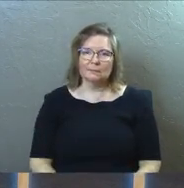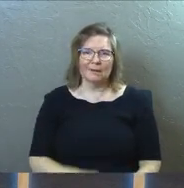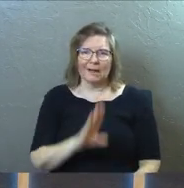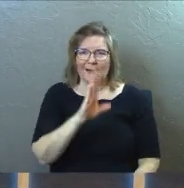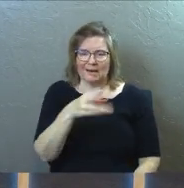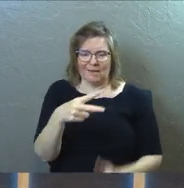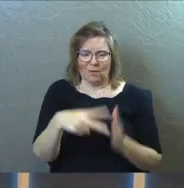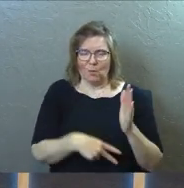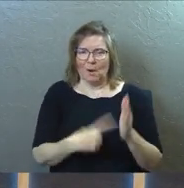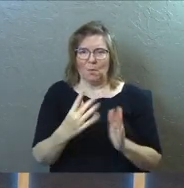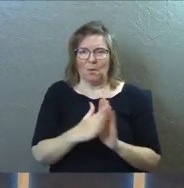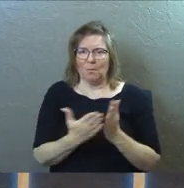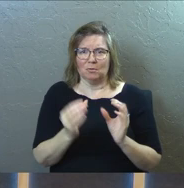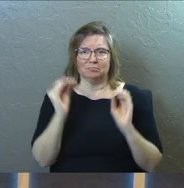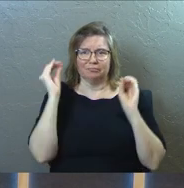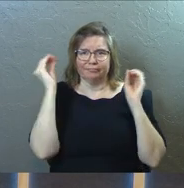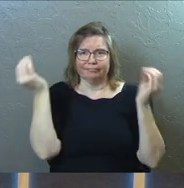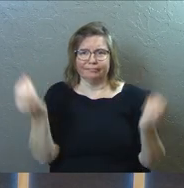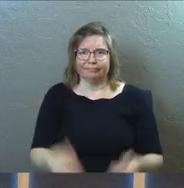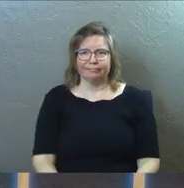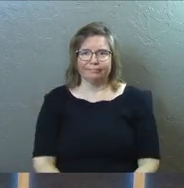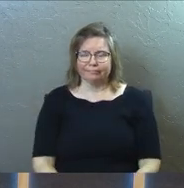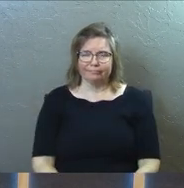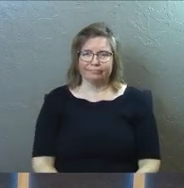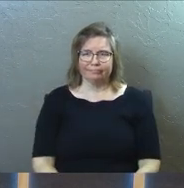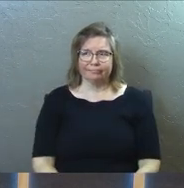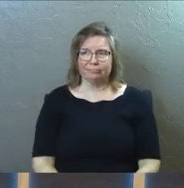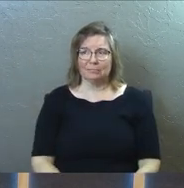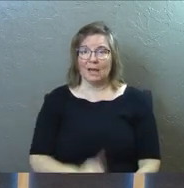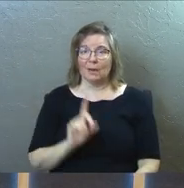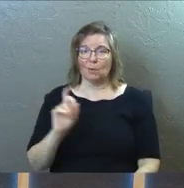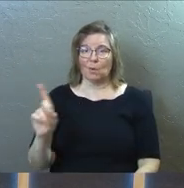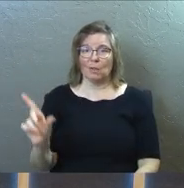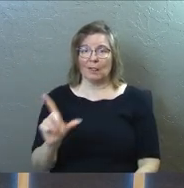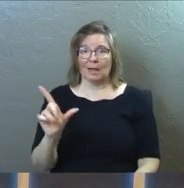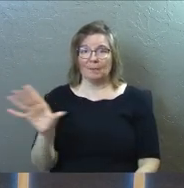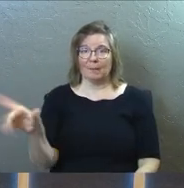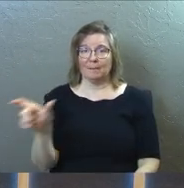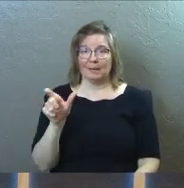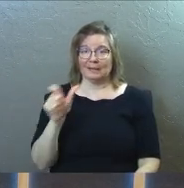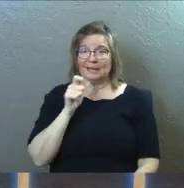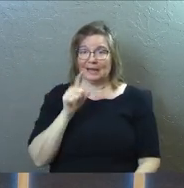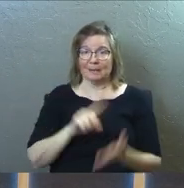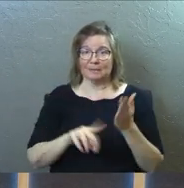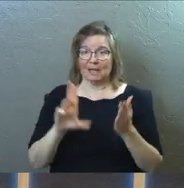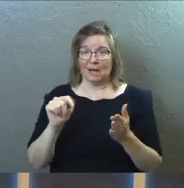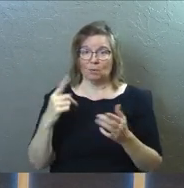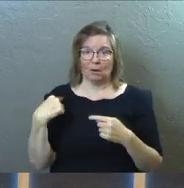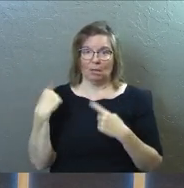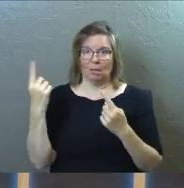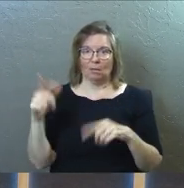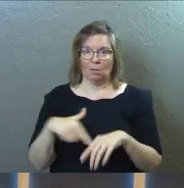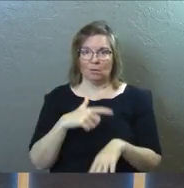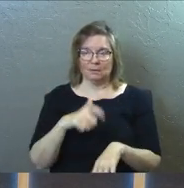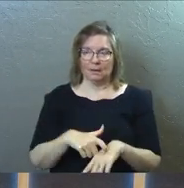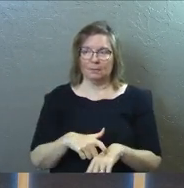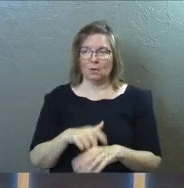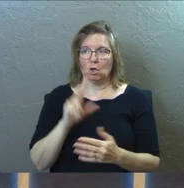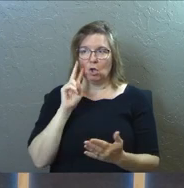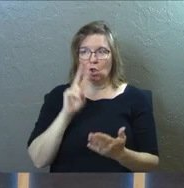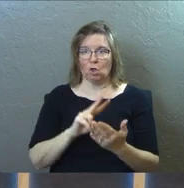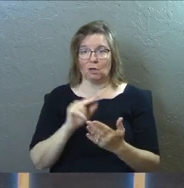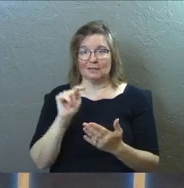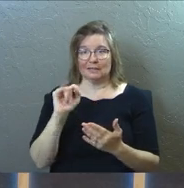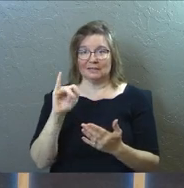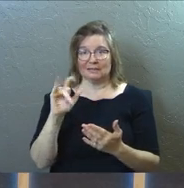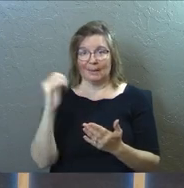I never read a single one of those books. I went to the library and I picked the one that hadn't been checked out in forever, looked at the